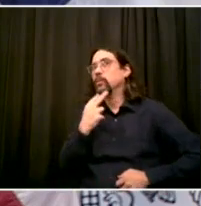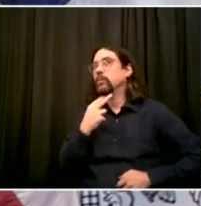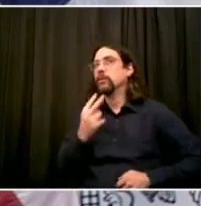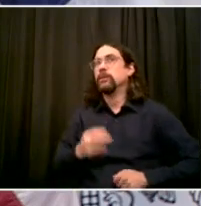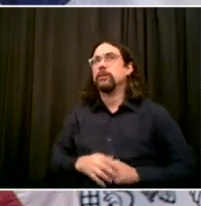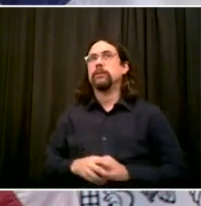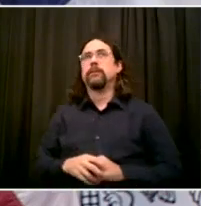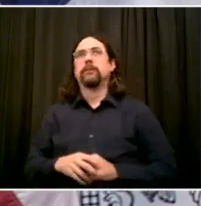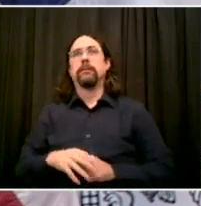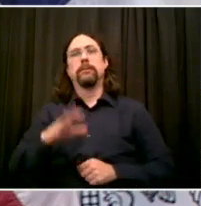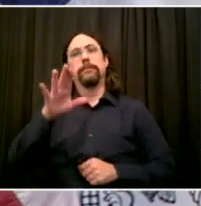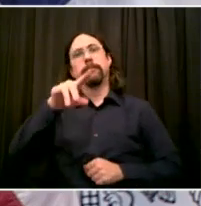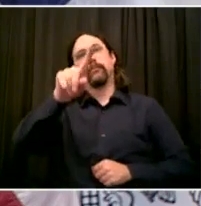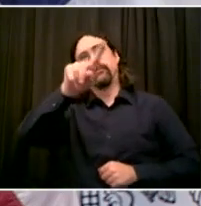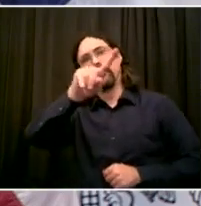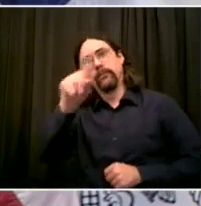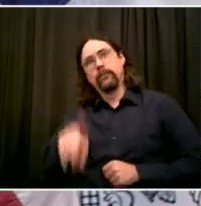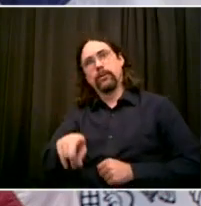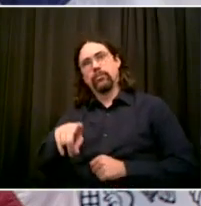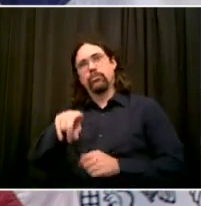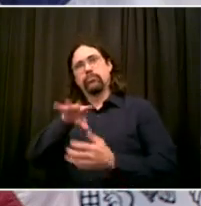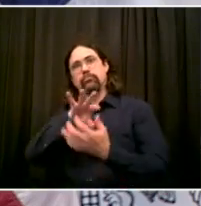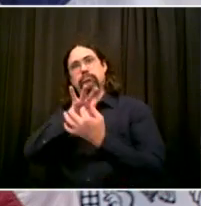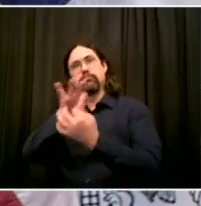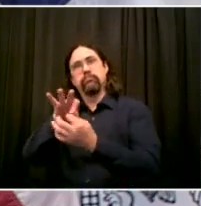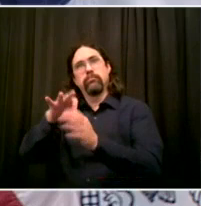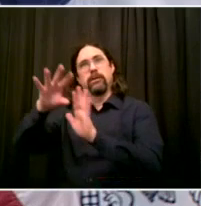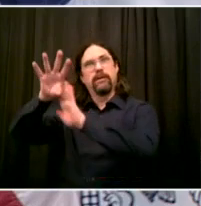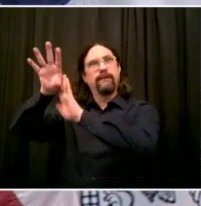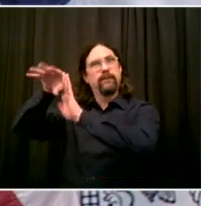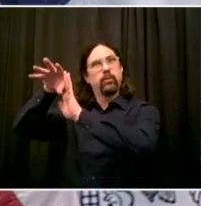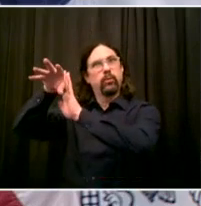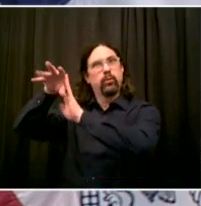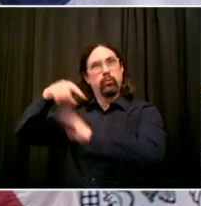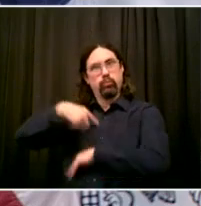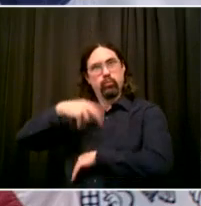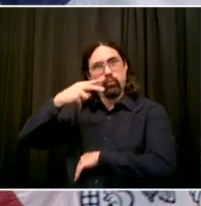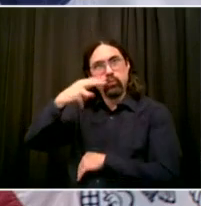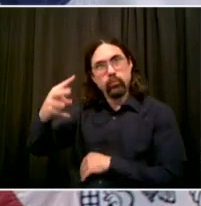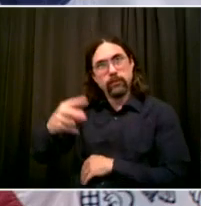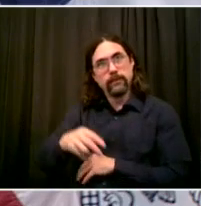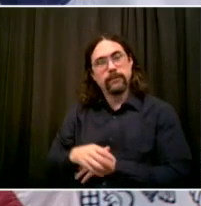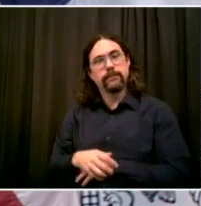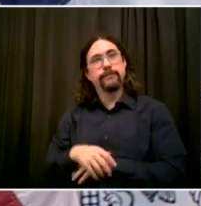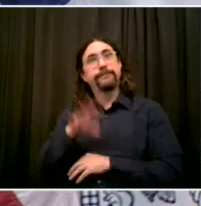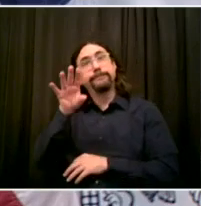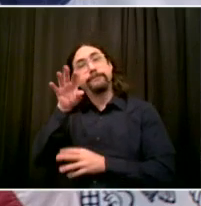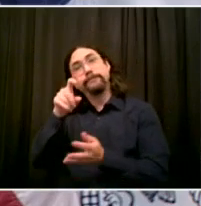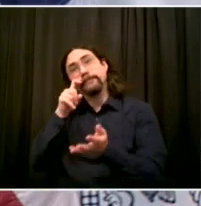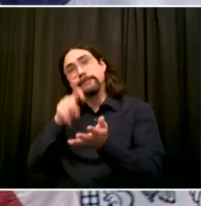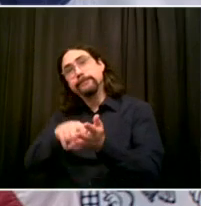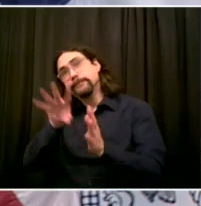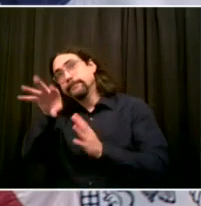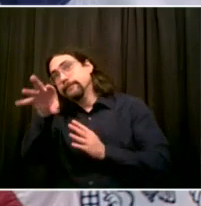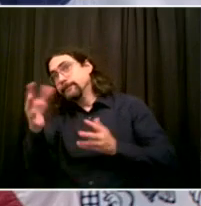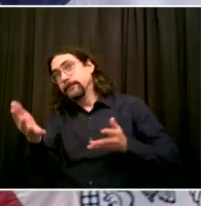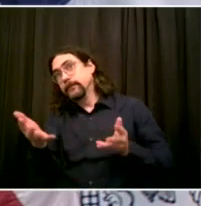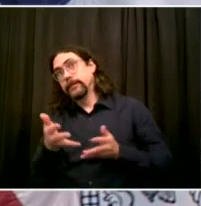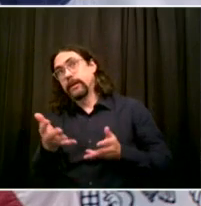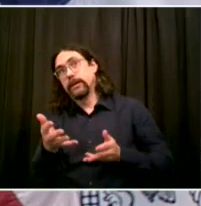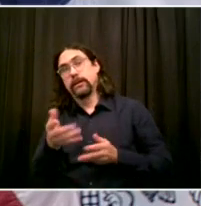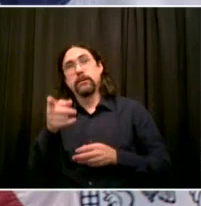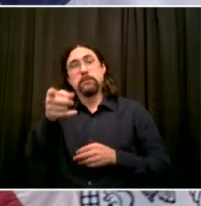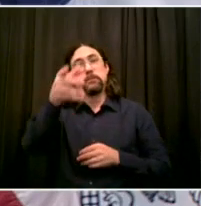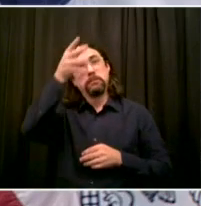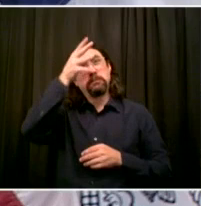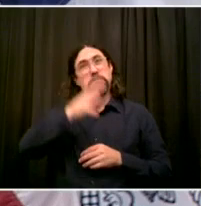ostensibly for taking up 2 seats. In the course of removing him, one officer punches a homeless person